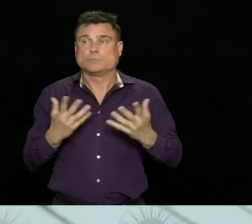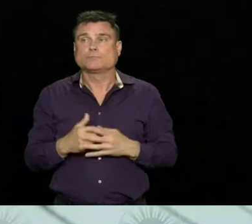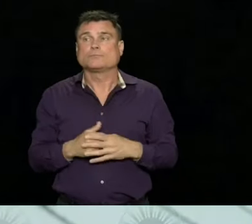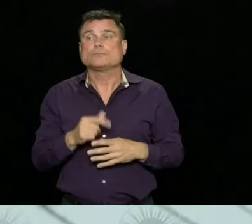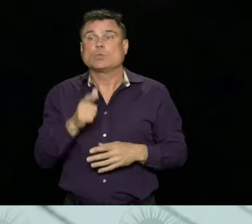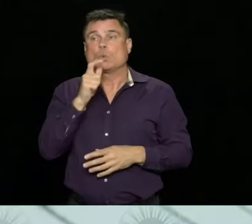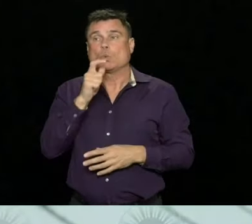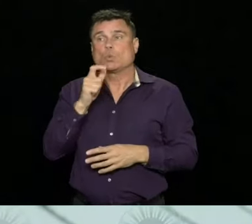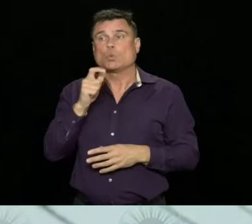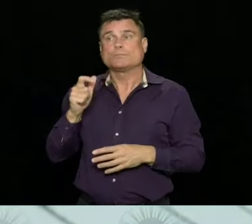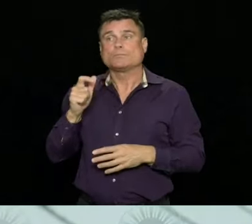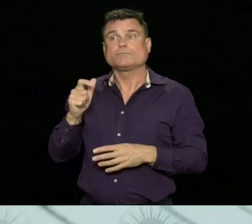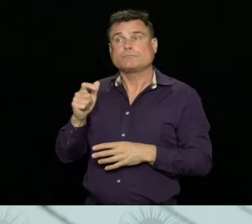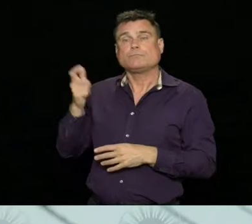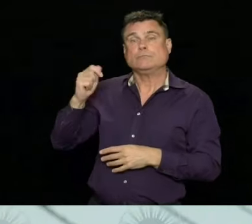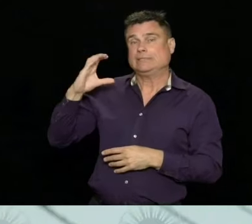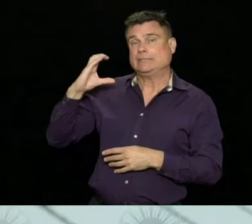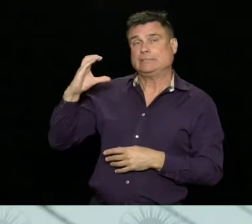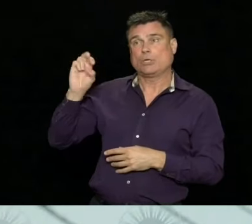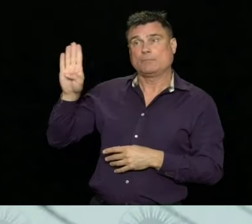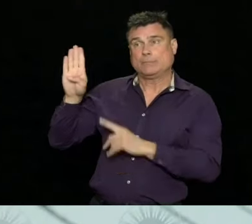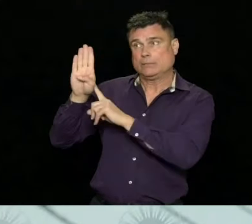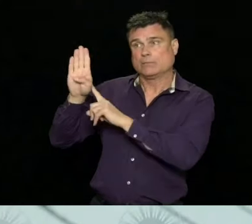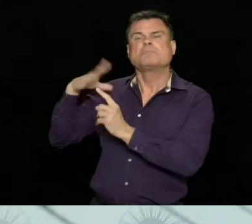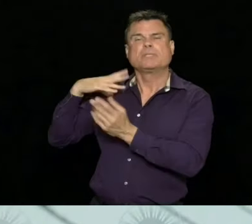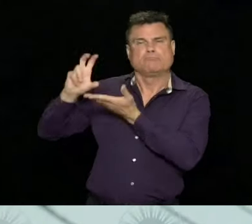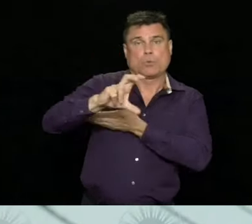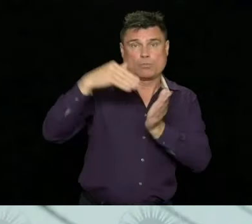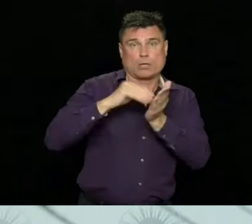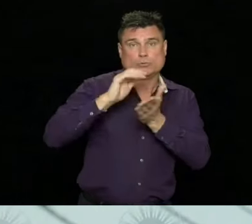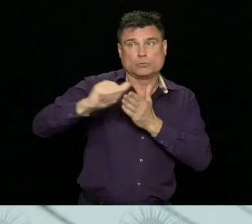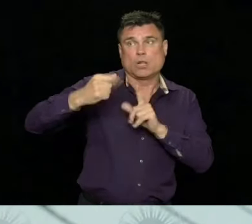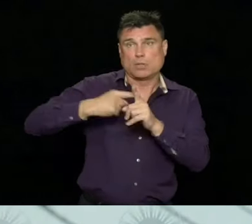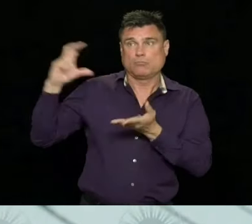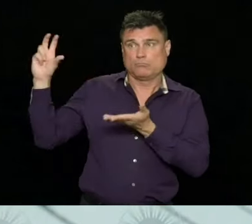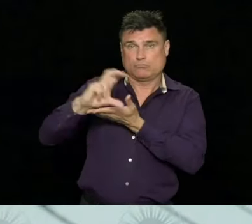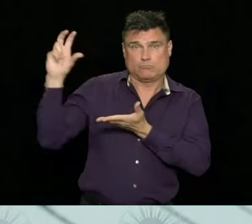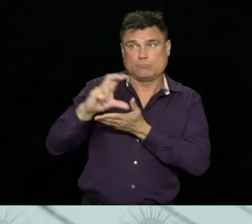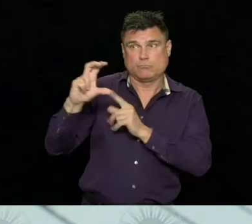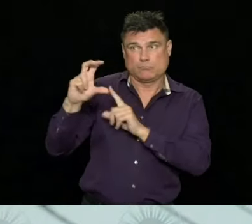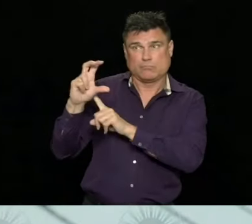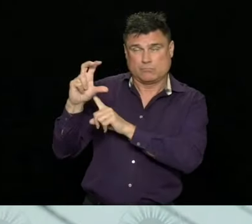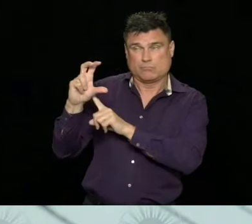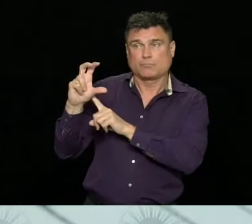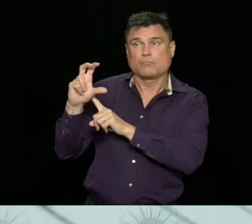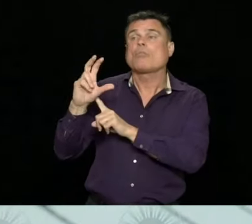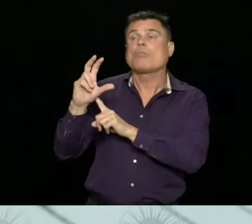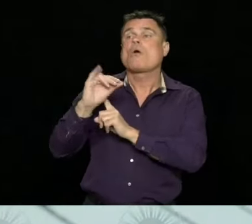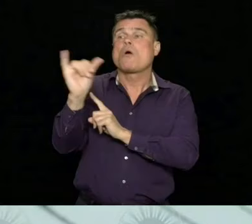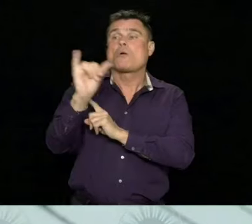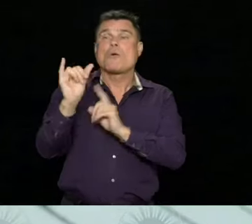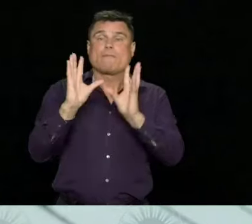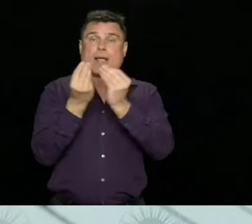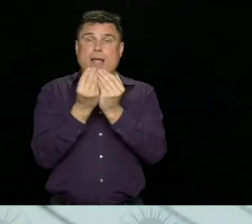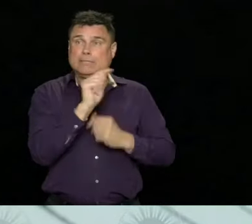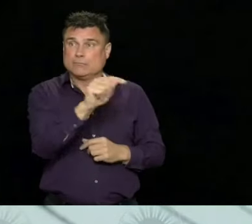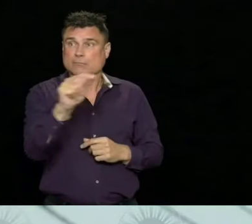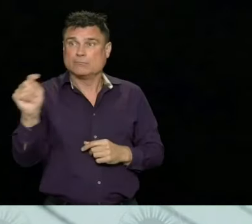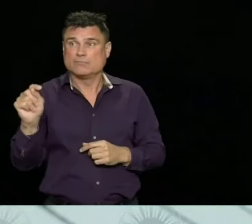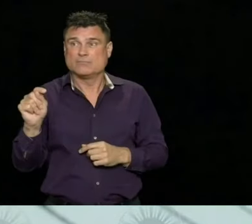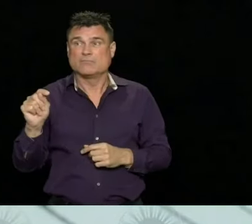tax is almost doubled for families. So I think we are taking steps to support those people